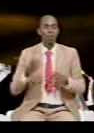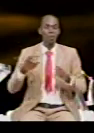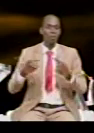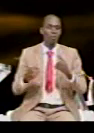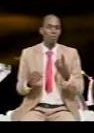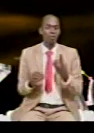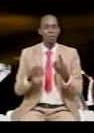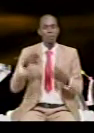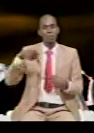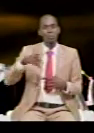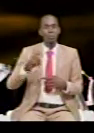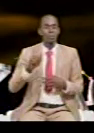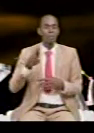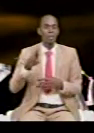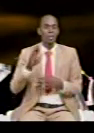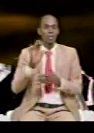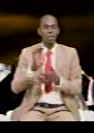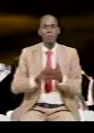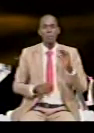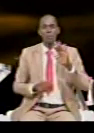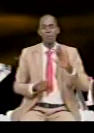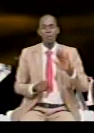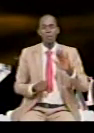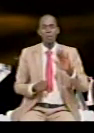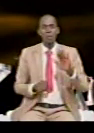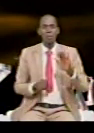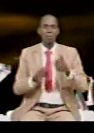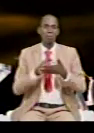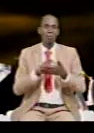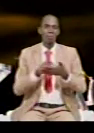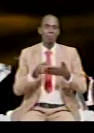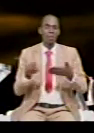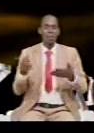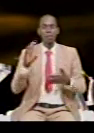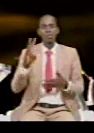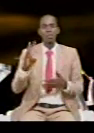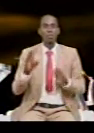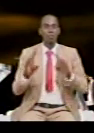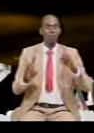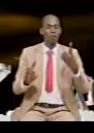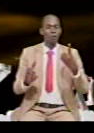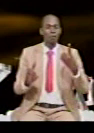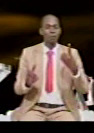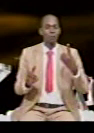chapter 5, I read there from verse 6, 1